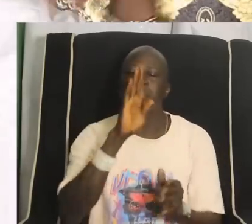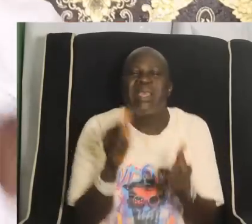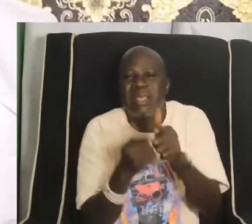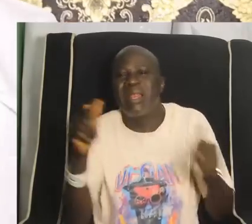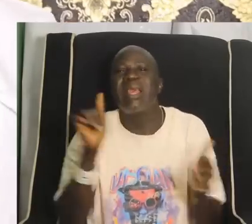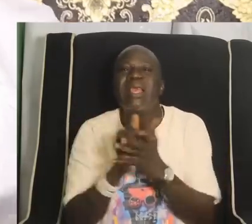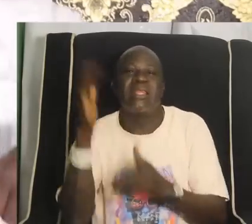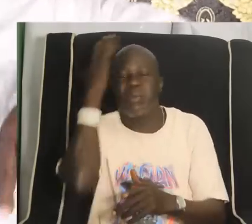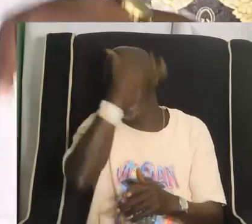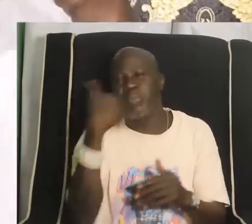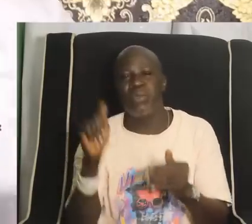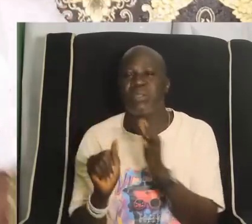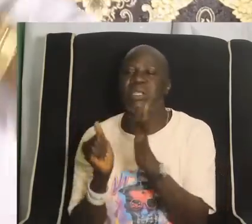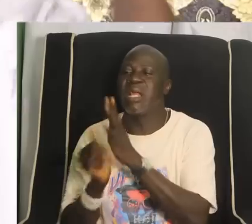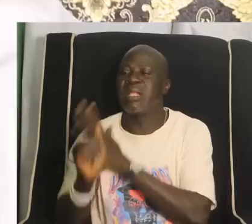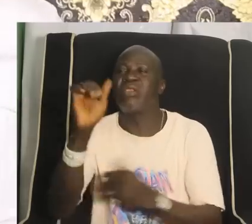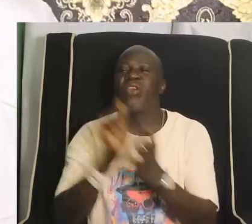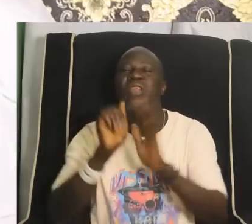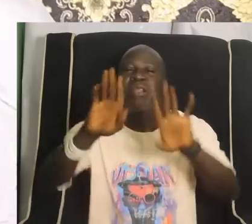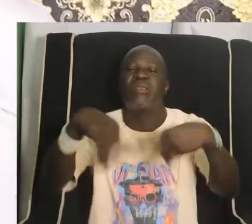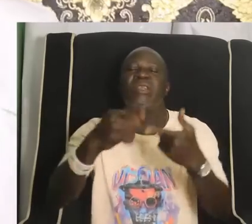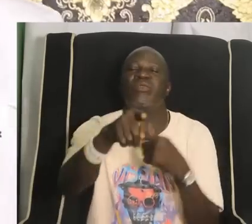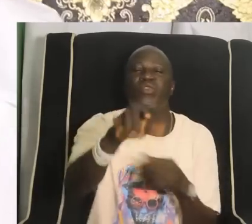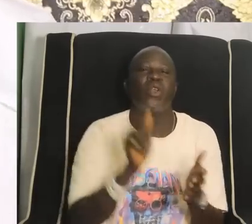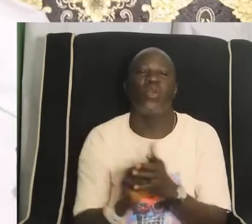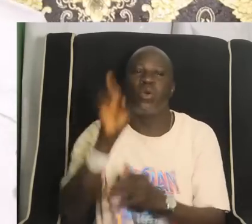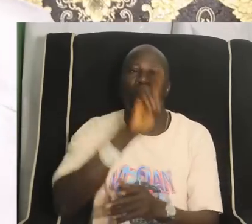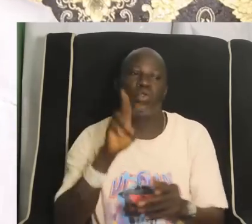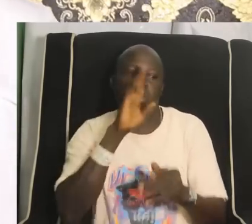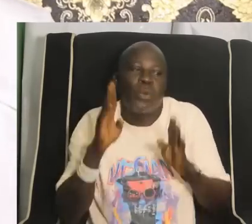great. God wants to use that beauty to work and be great in